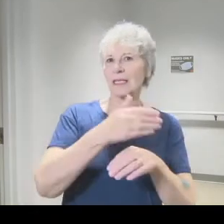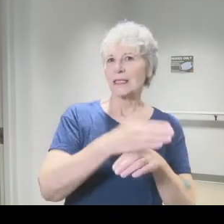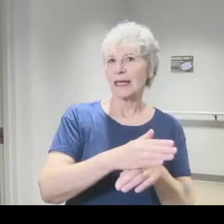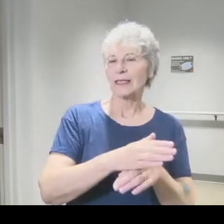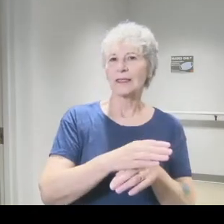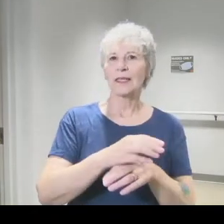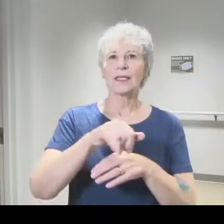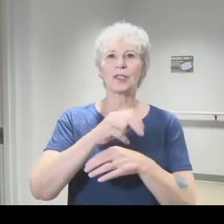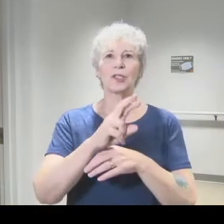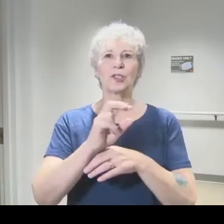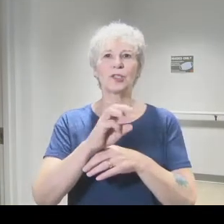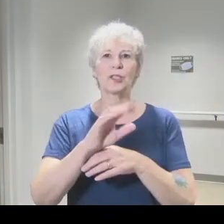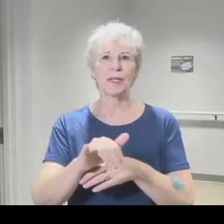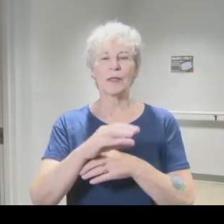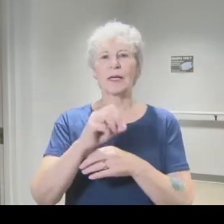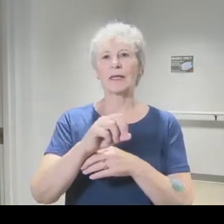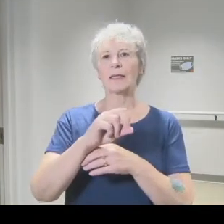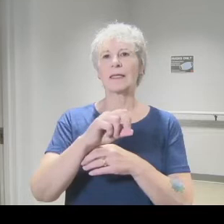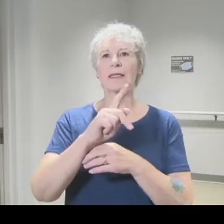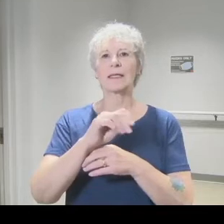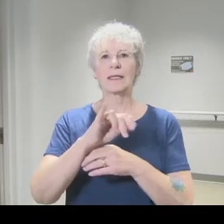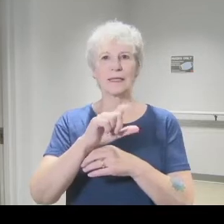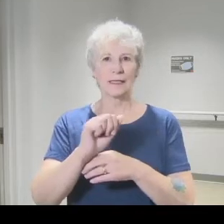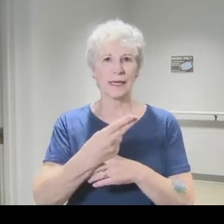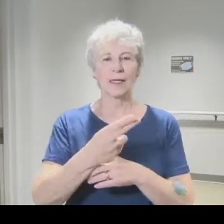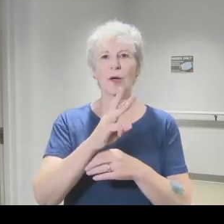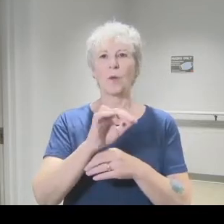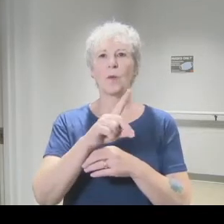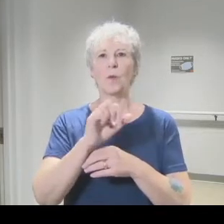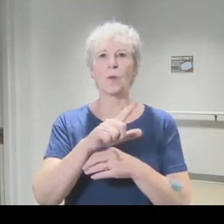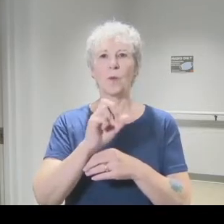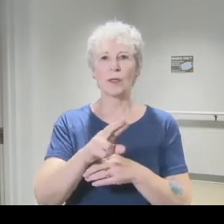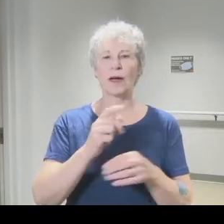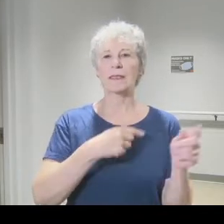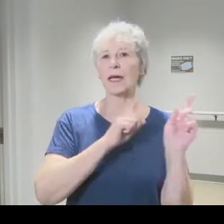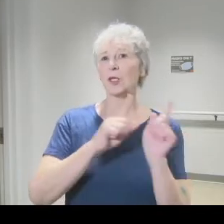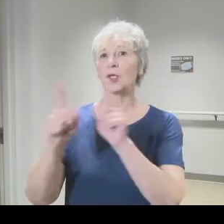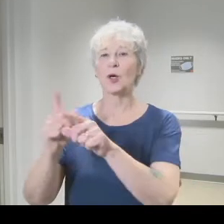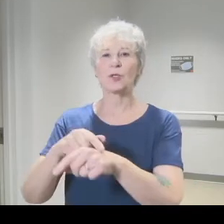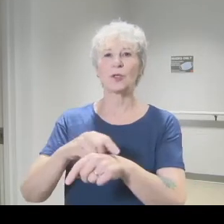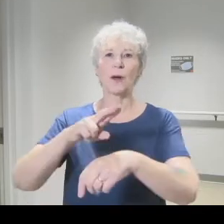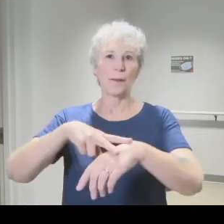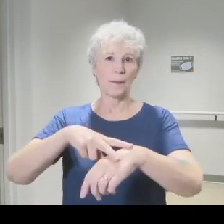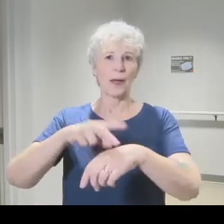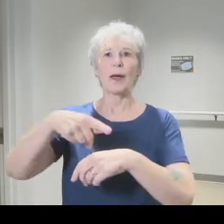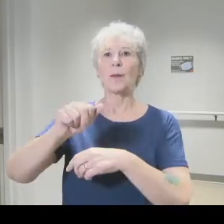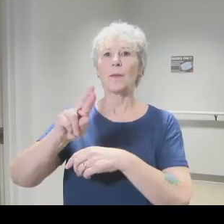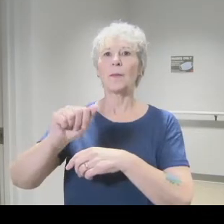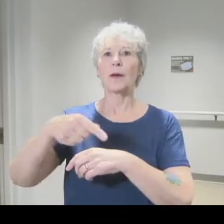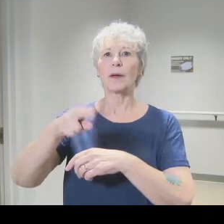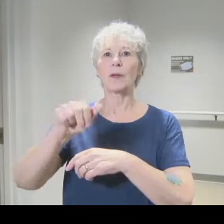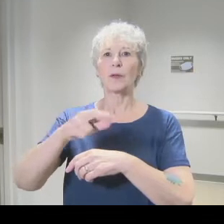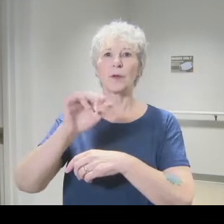to Paraguay to be missionaries. And that's going to take a little bit later on in our service, but first our choir is going to come and they're going to help us in our time of